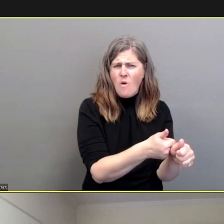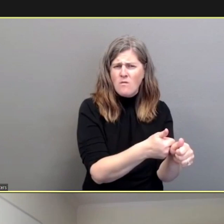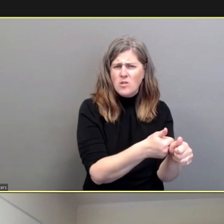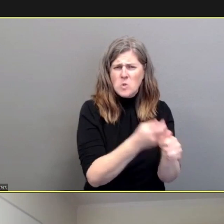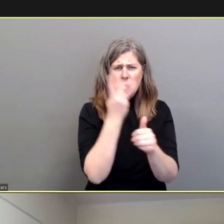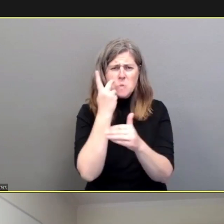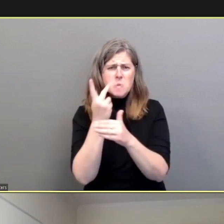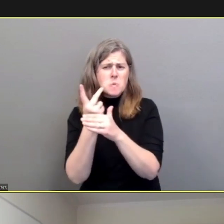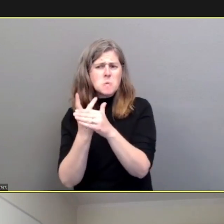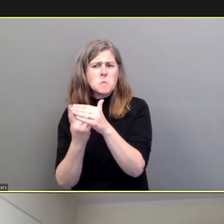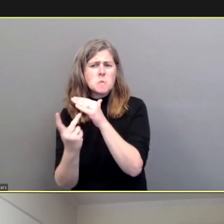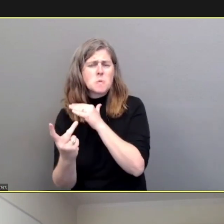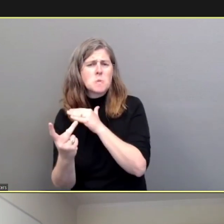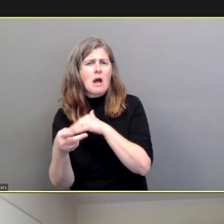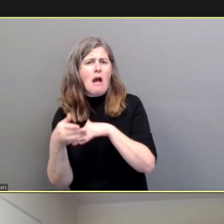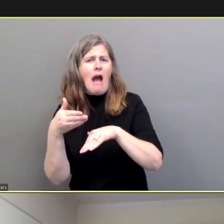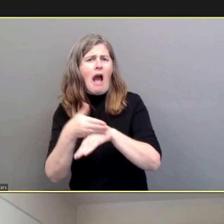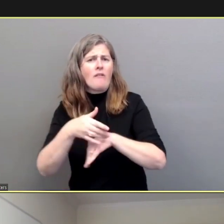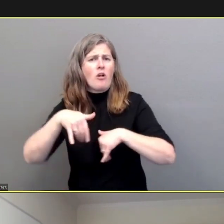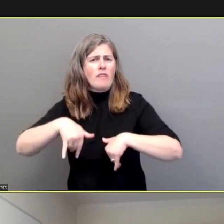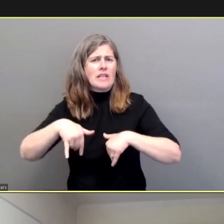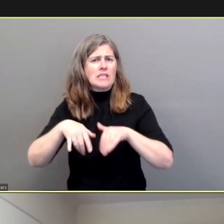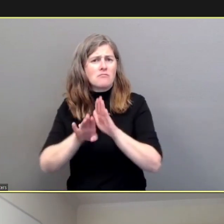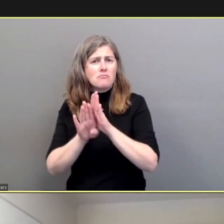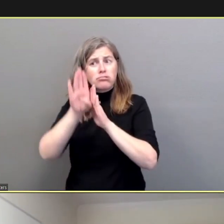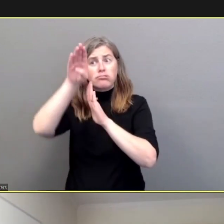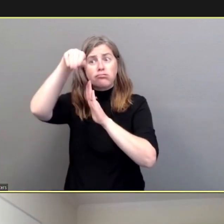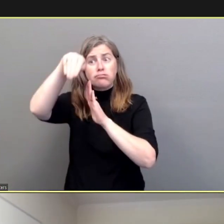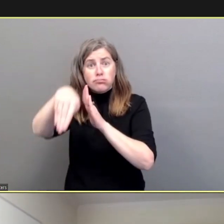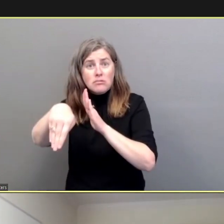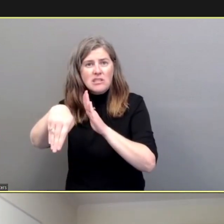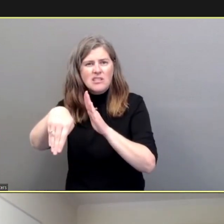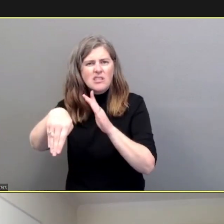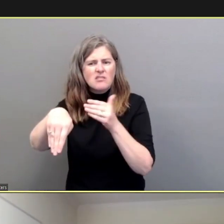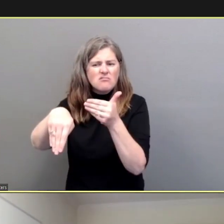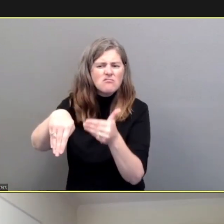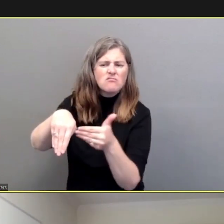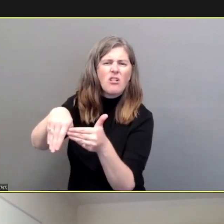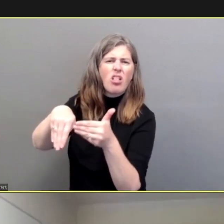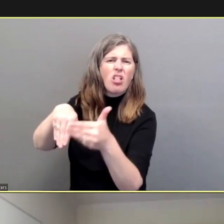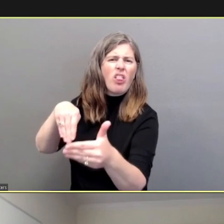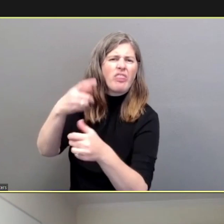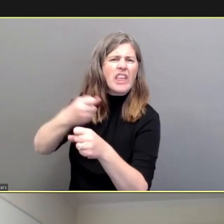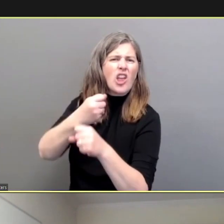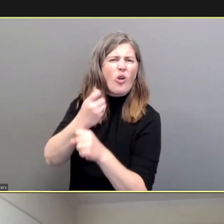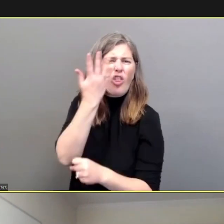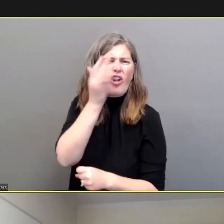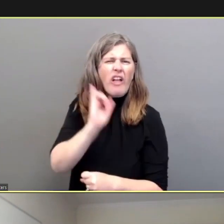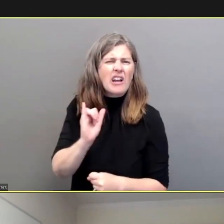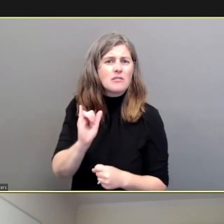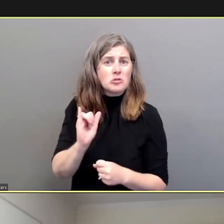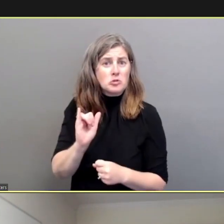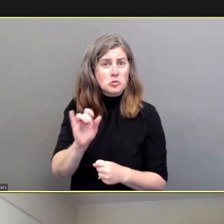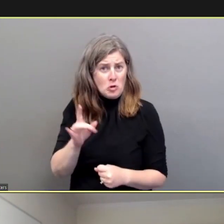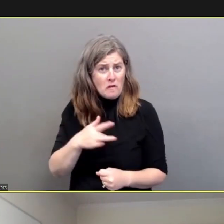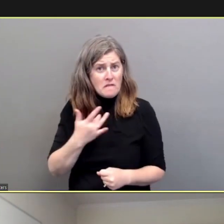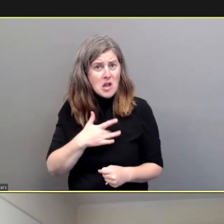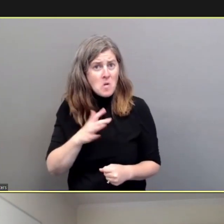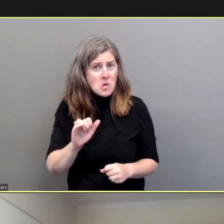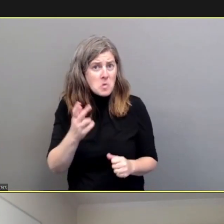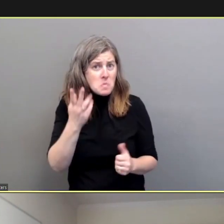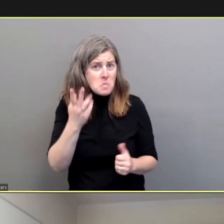it'll look like after this surge? What the rest of the year would look like? Do you think we could